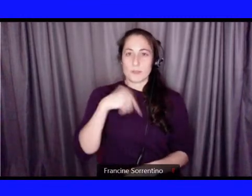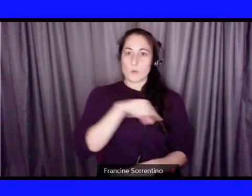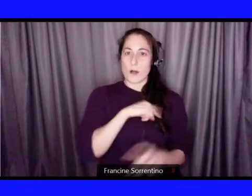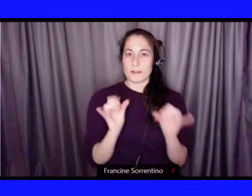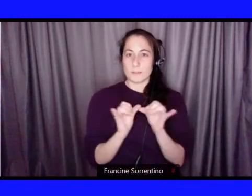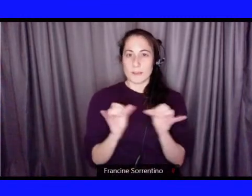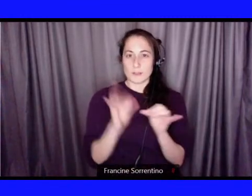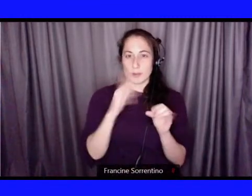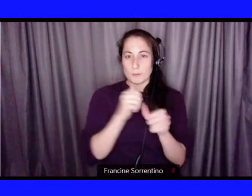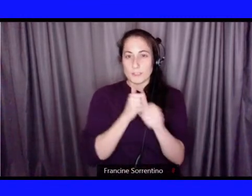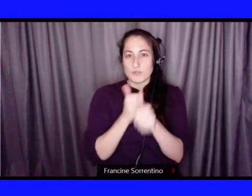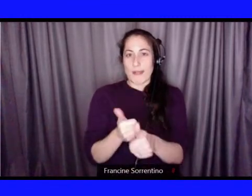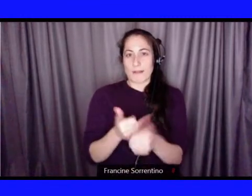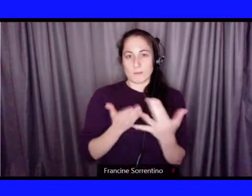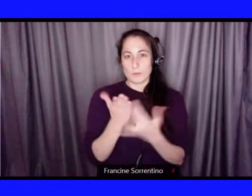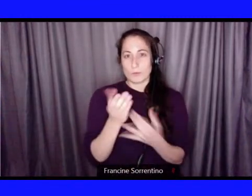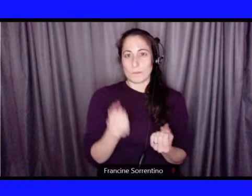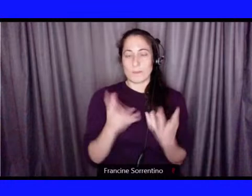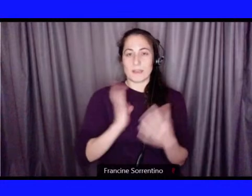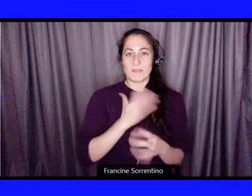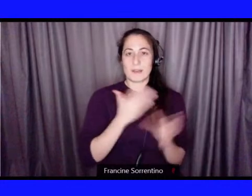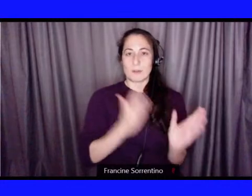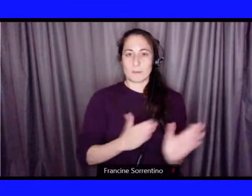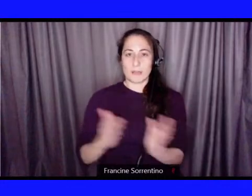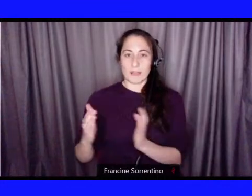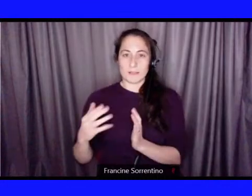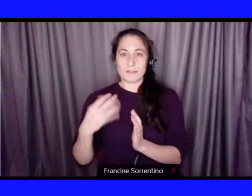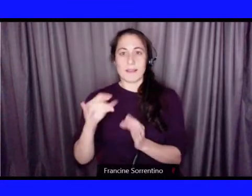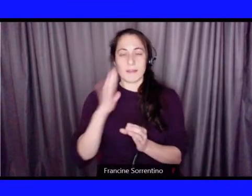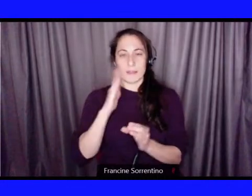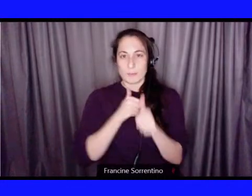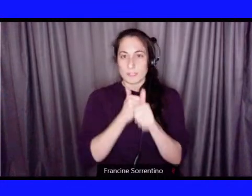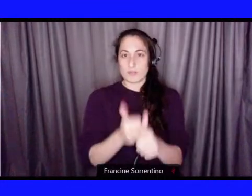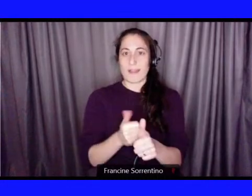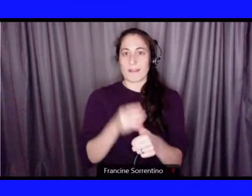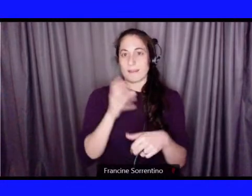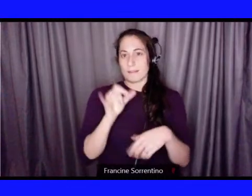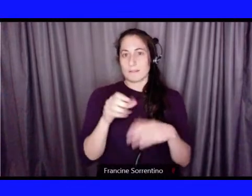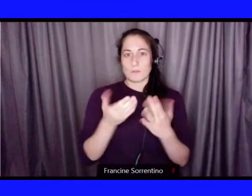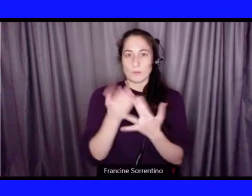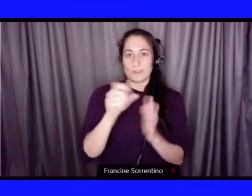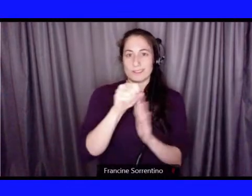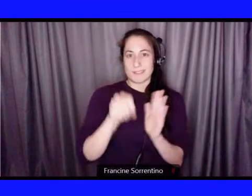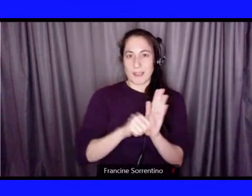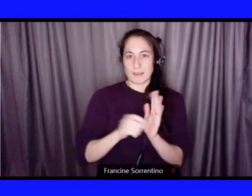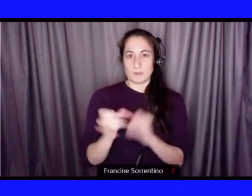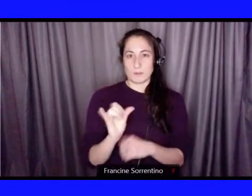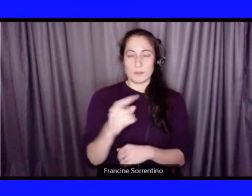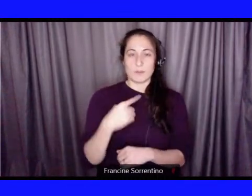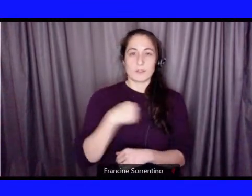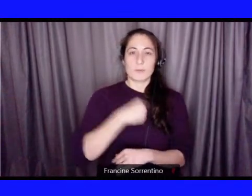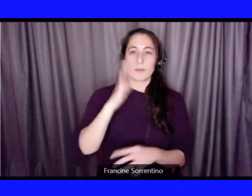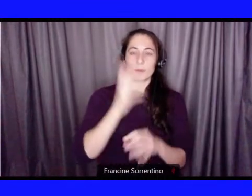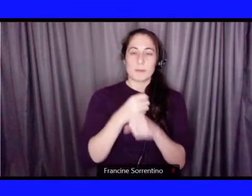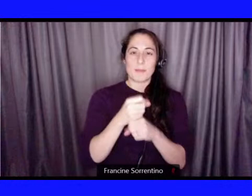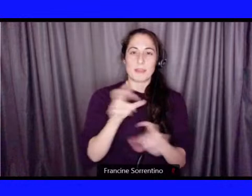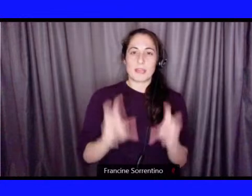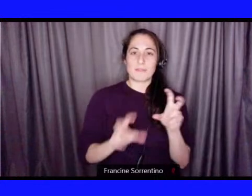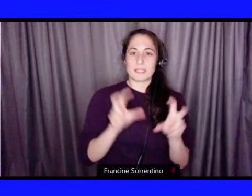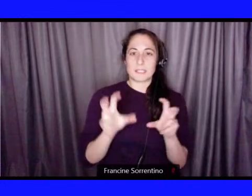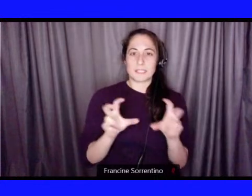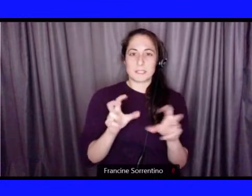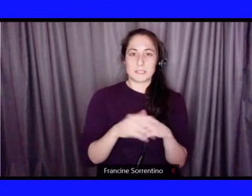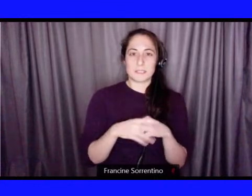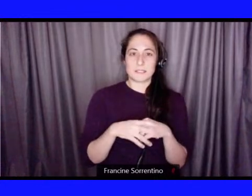But this is a key area for us, just given the volume of behavioral health inpatient stays we do. And